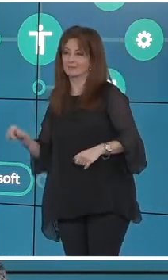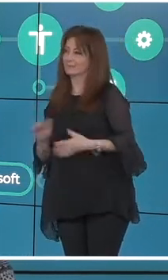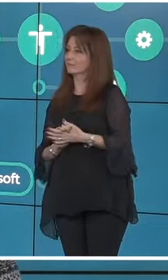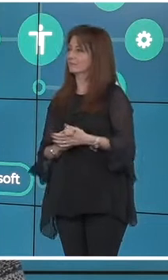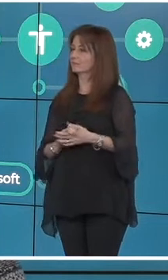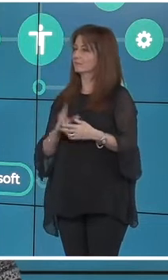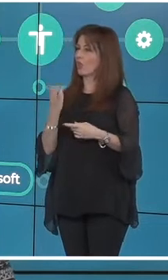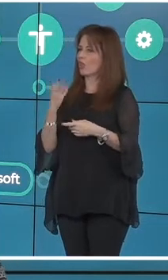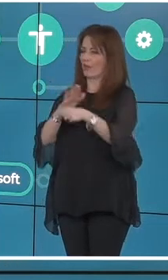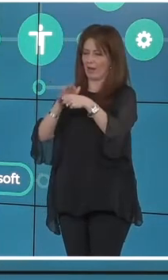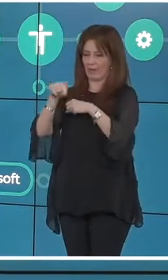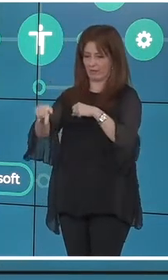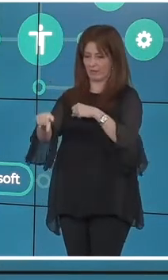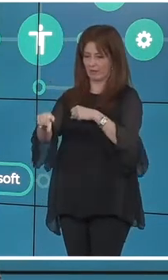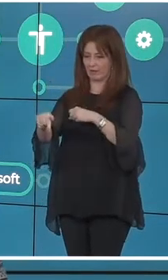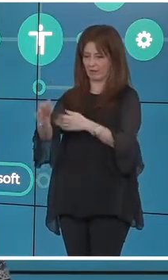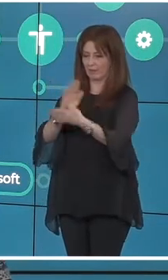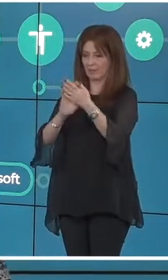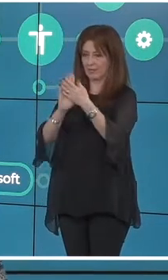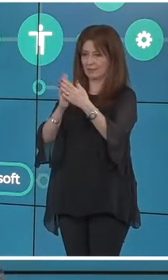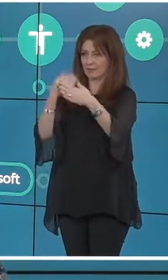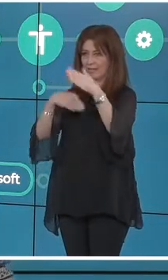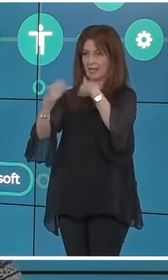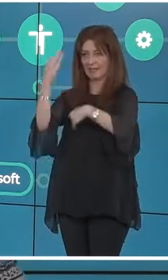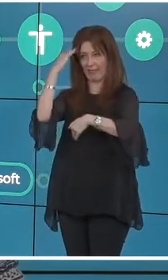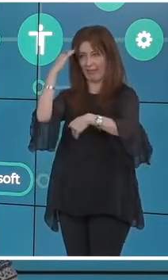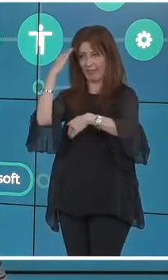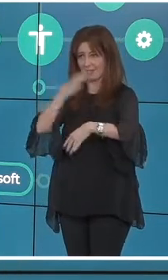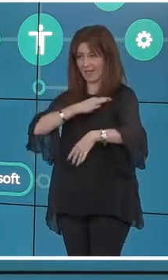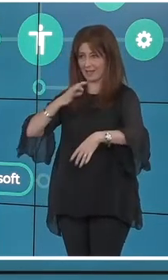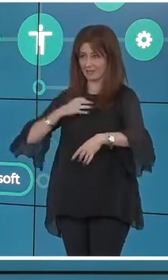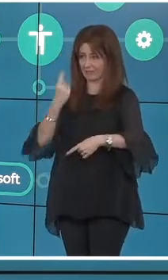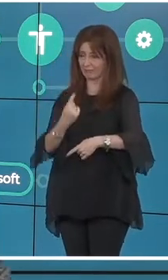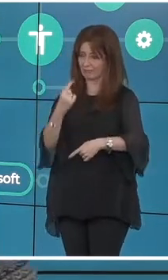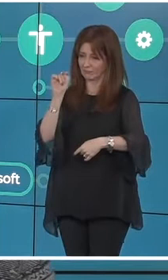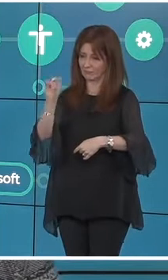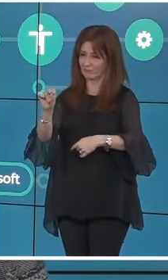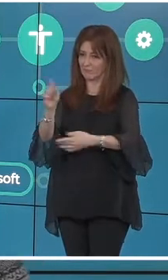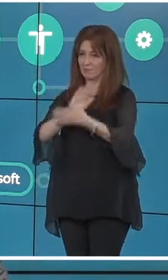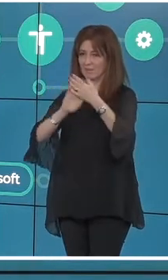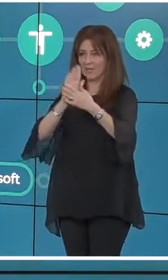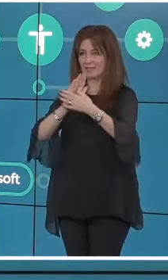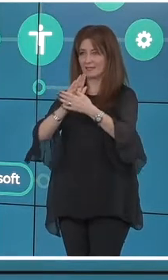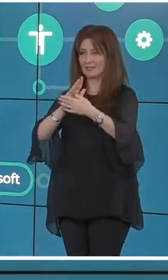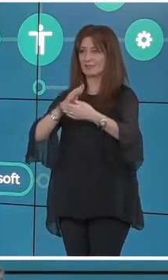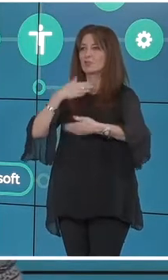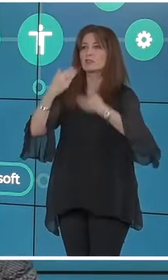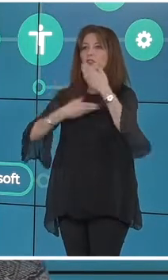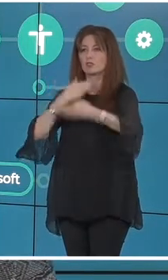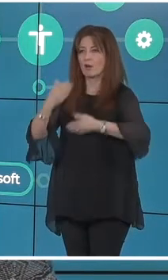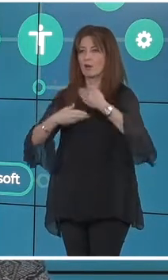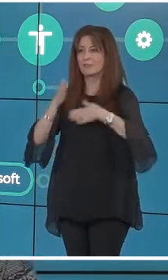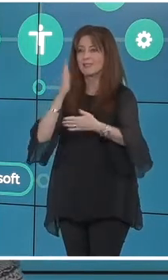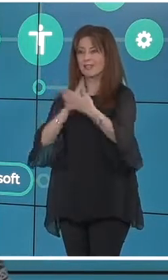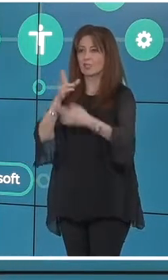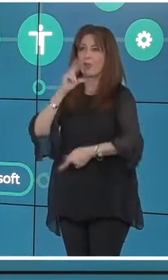was getting into the head of the actor themselves. So instead of someone audio describing, it's actually the voice of the actor. So it's